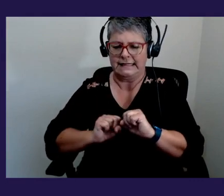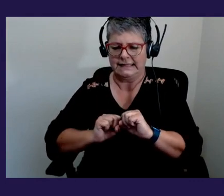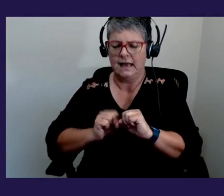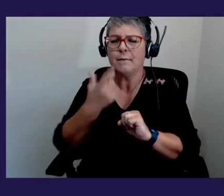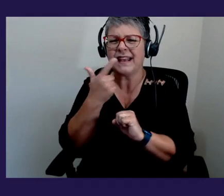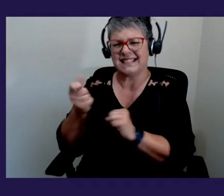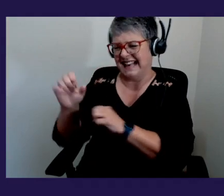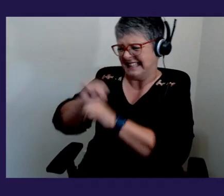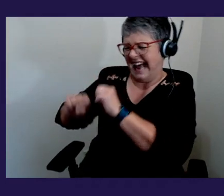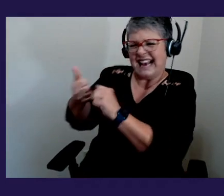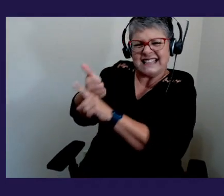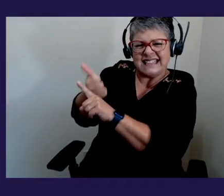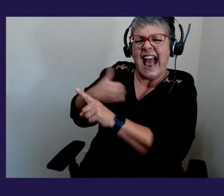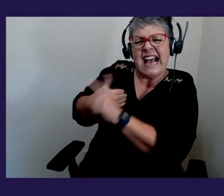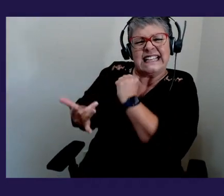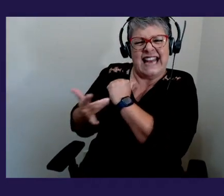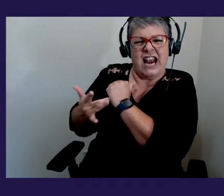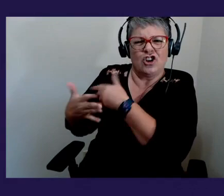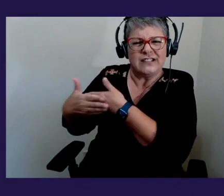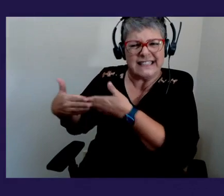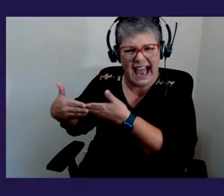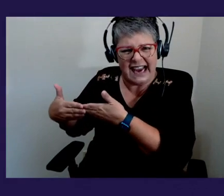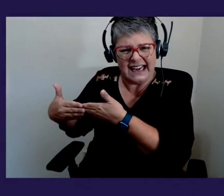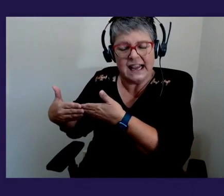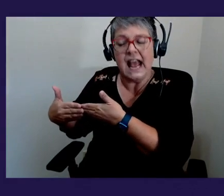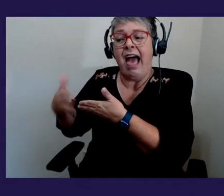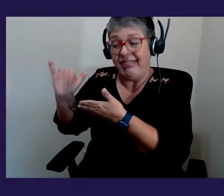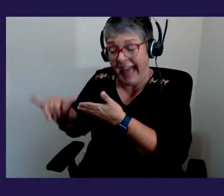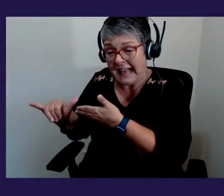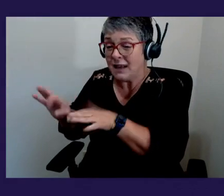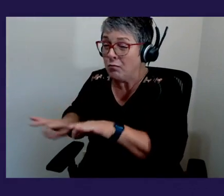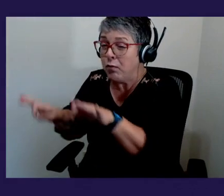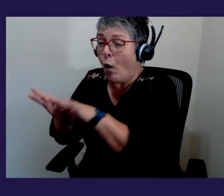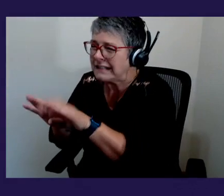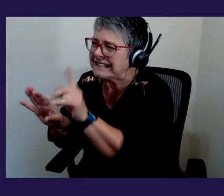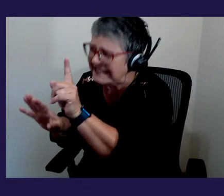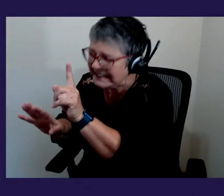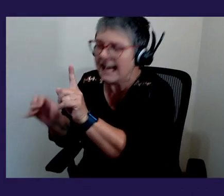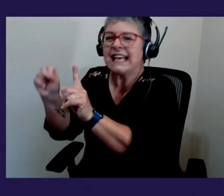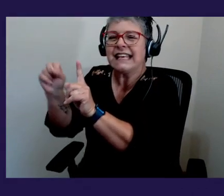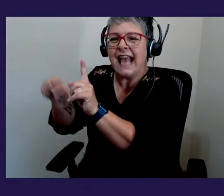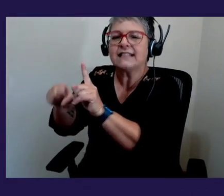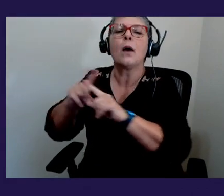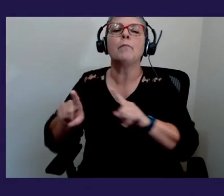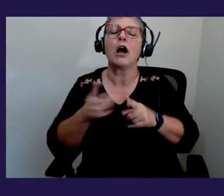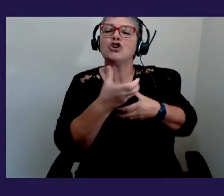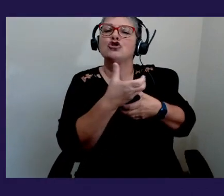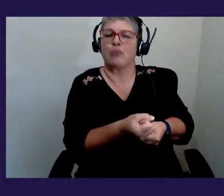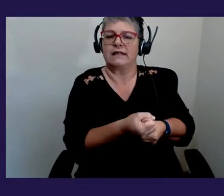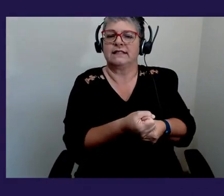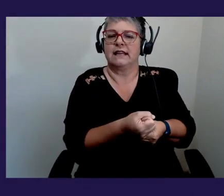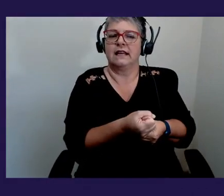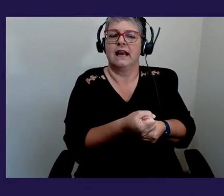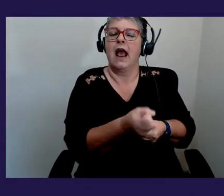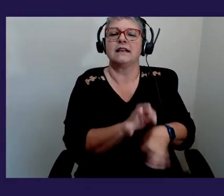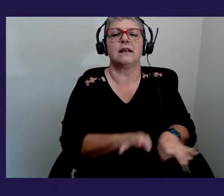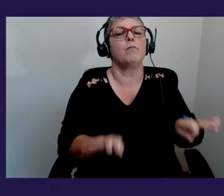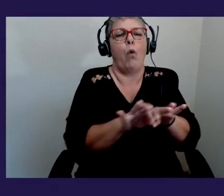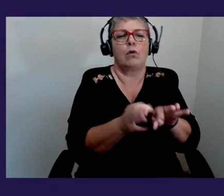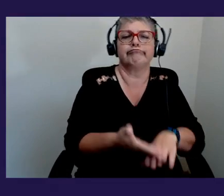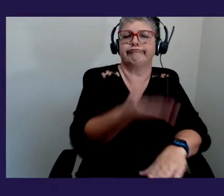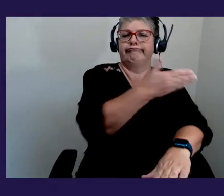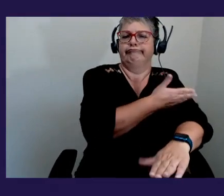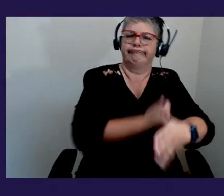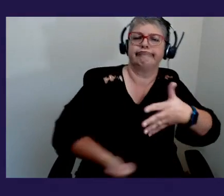science may not be as important as building those trusting relationships with trained communicators of